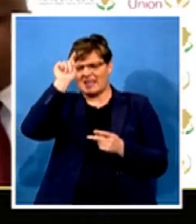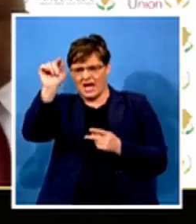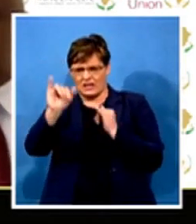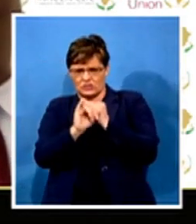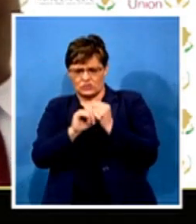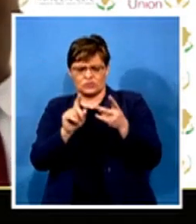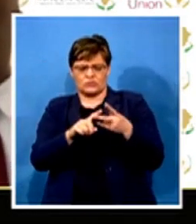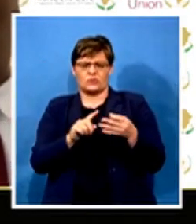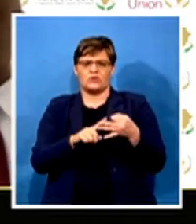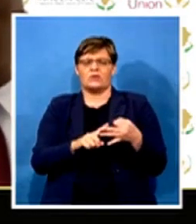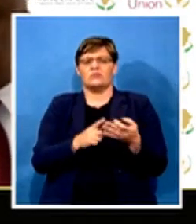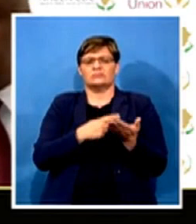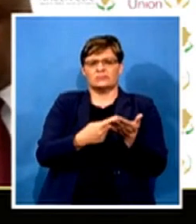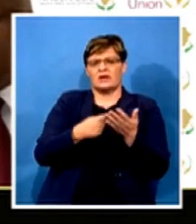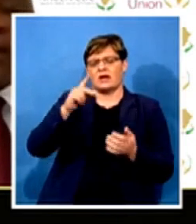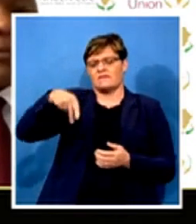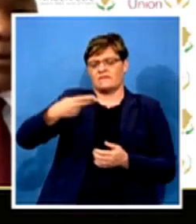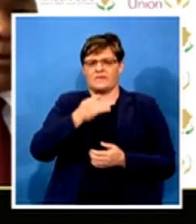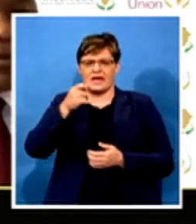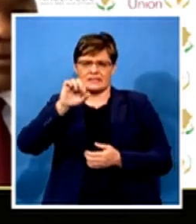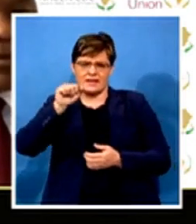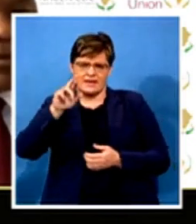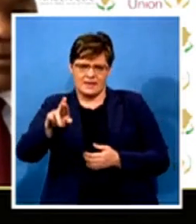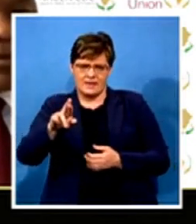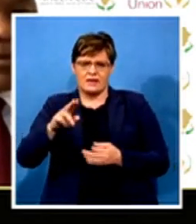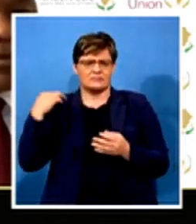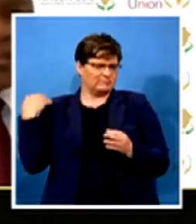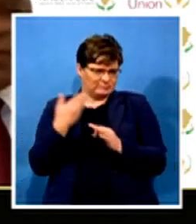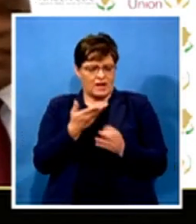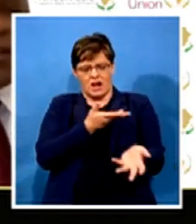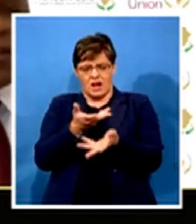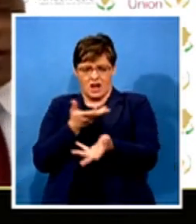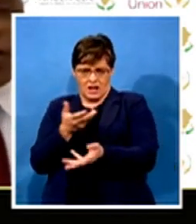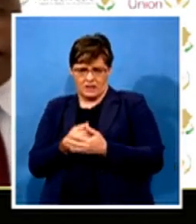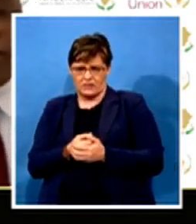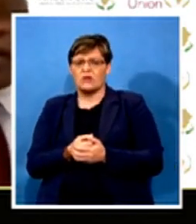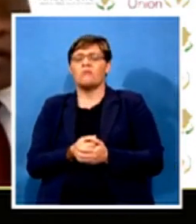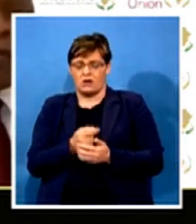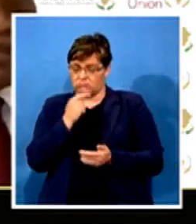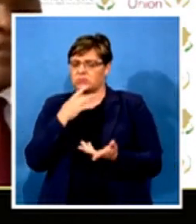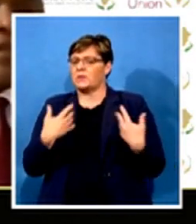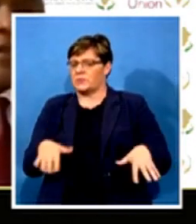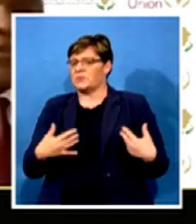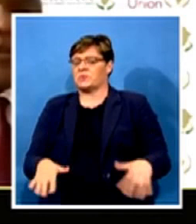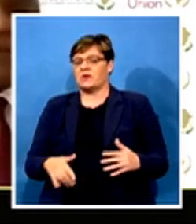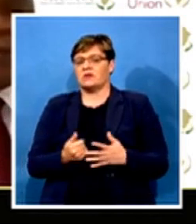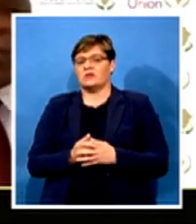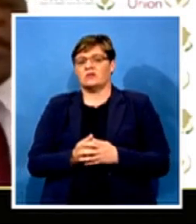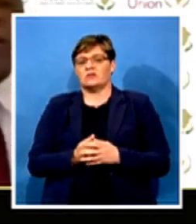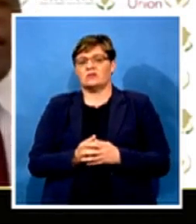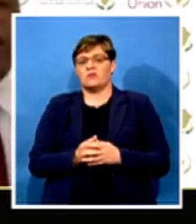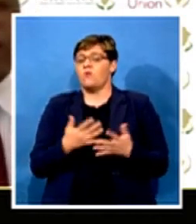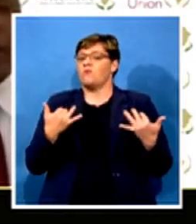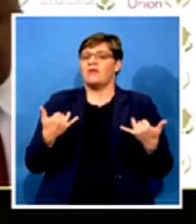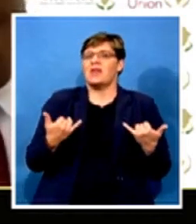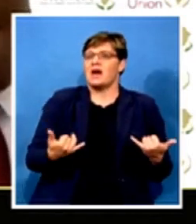Pfizer so far. So very promising discussions, but not at the point where we can put